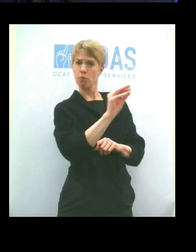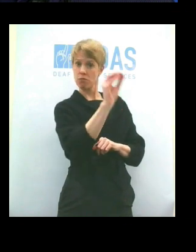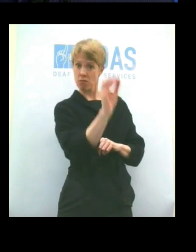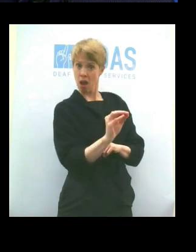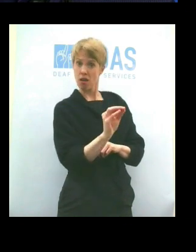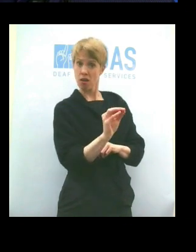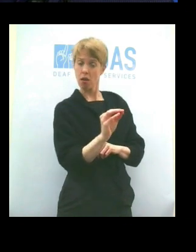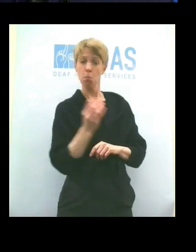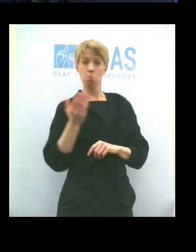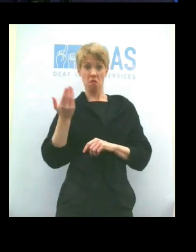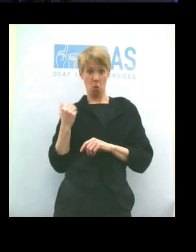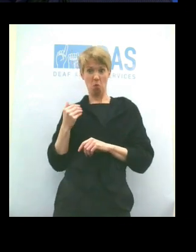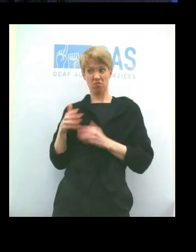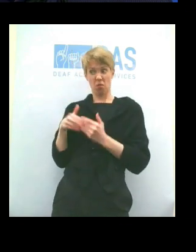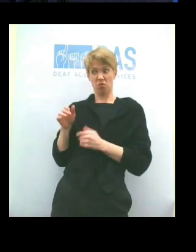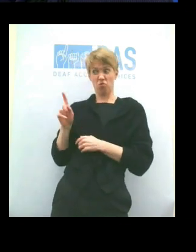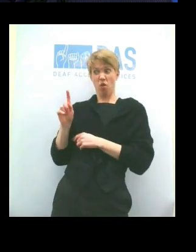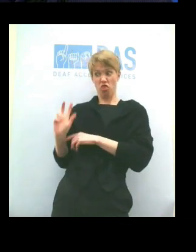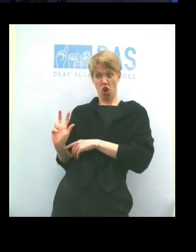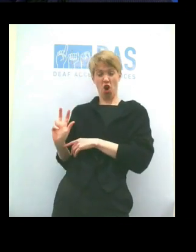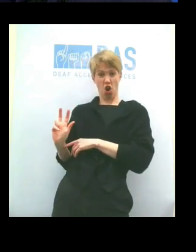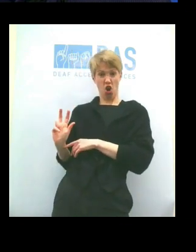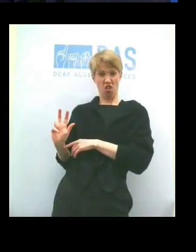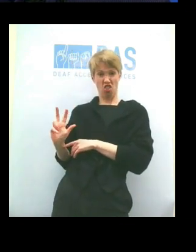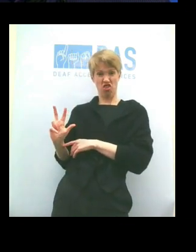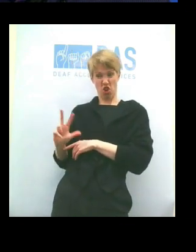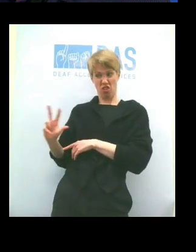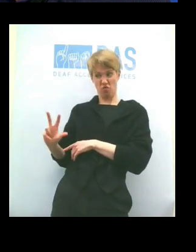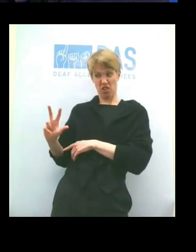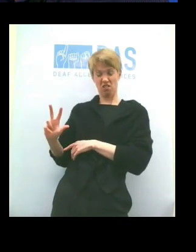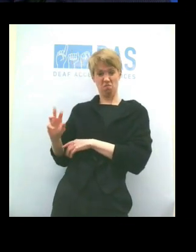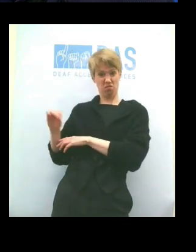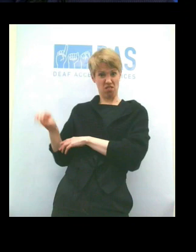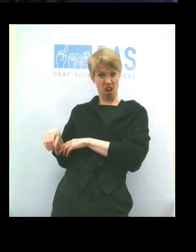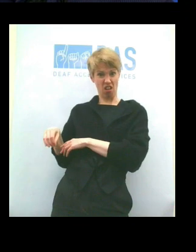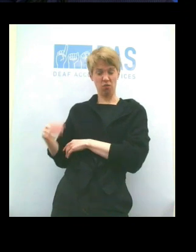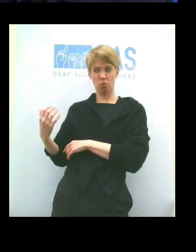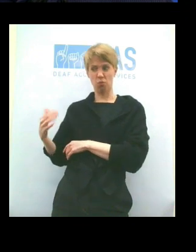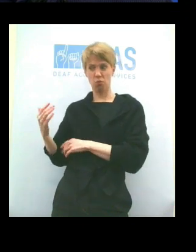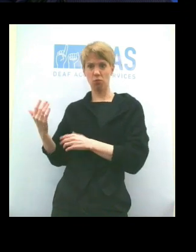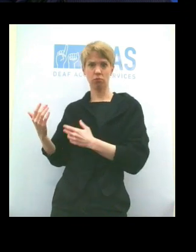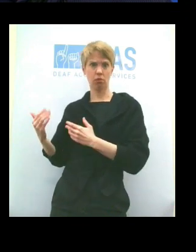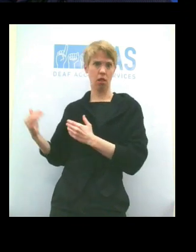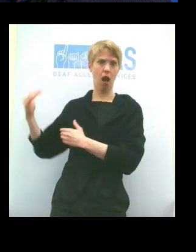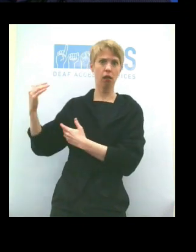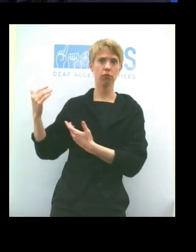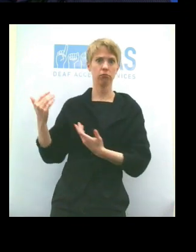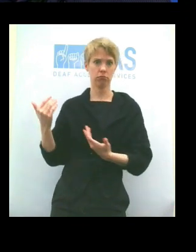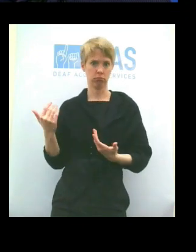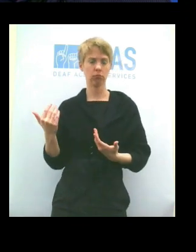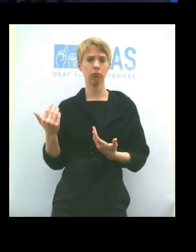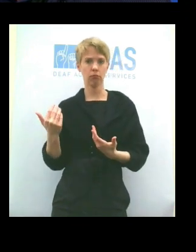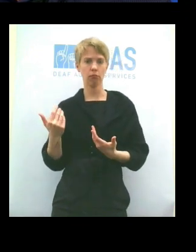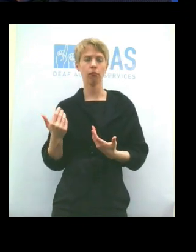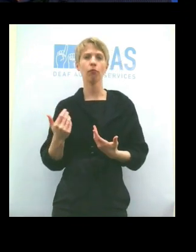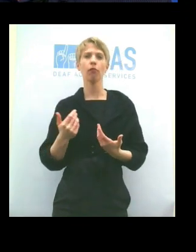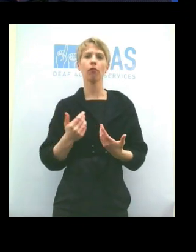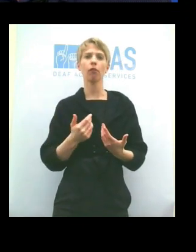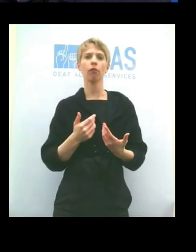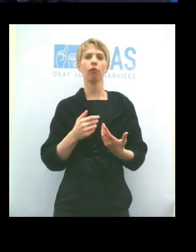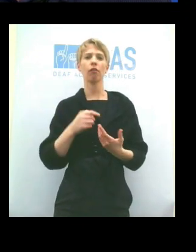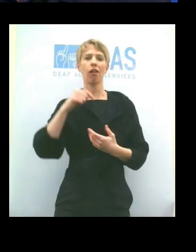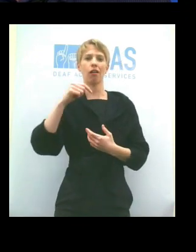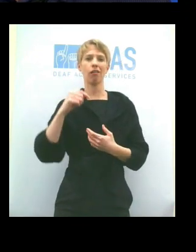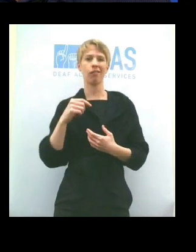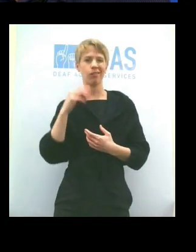a third, which is way out of whack from where it should be when the African American population of Erie County is a